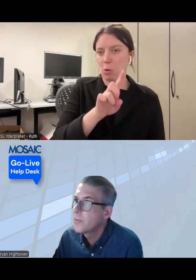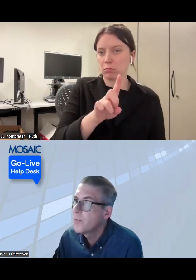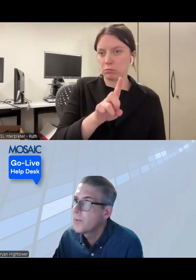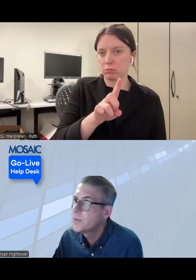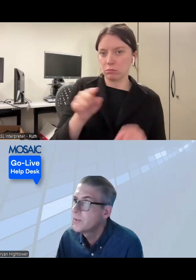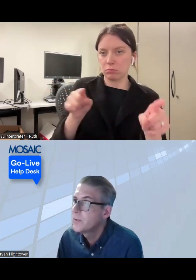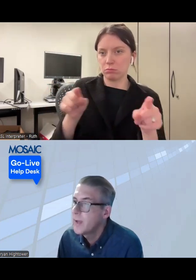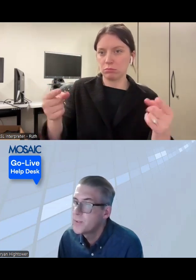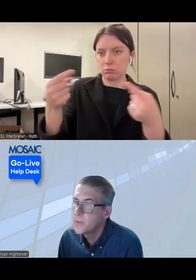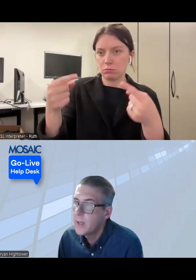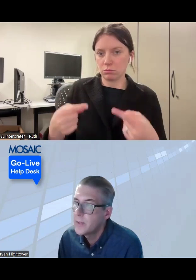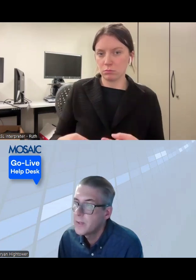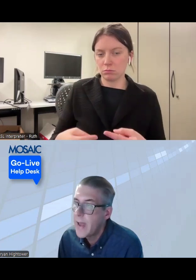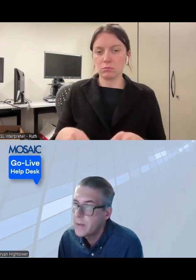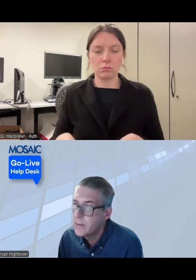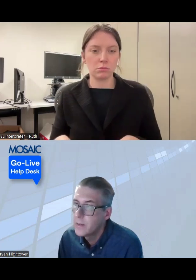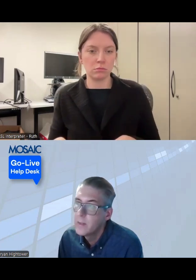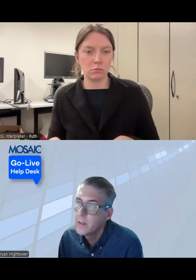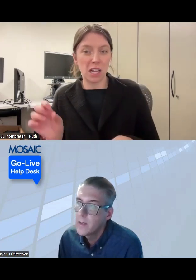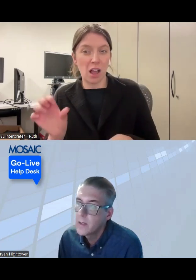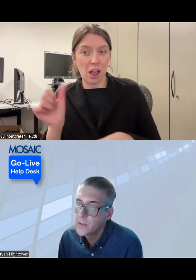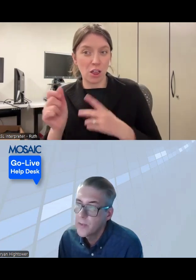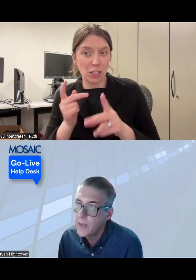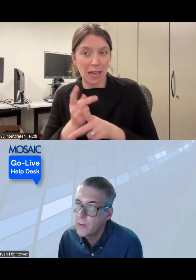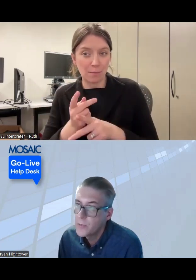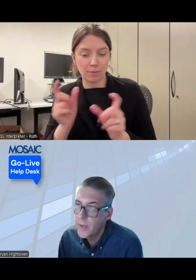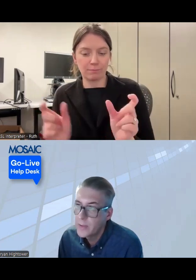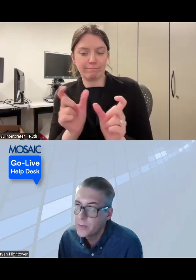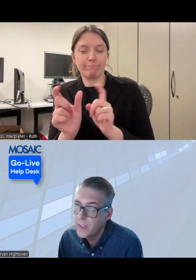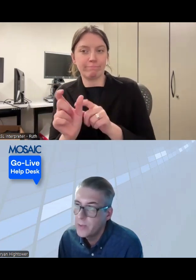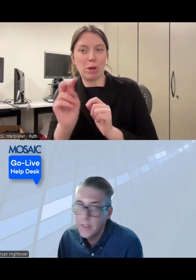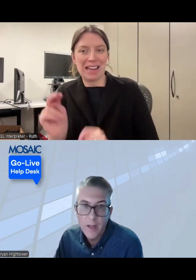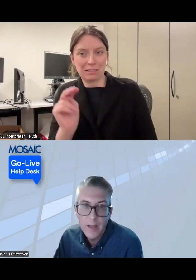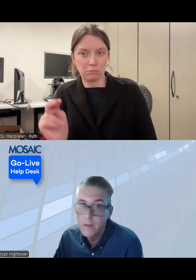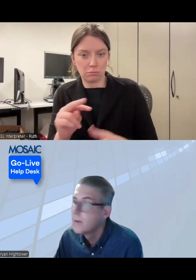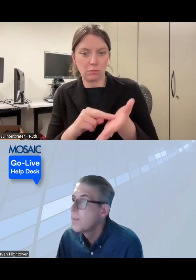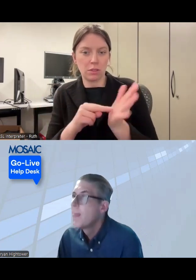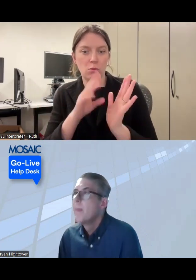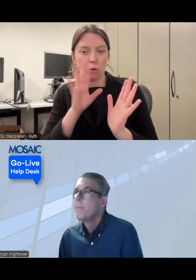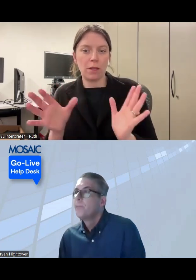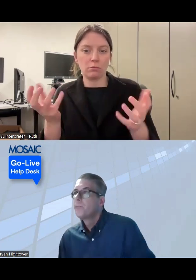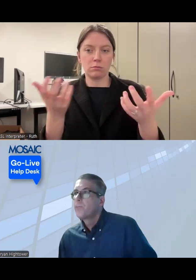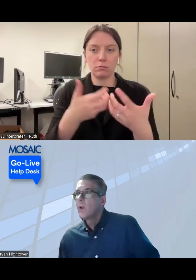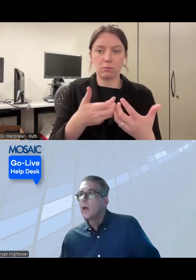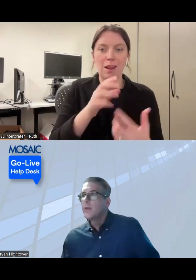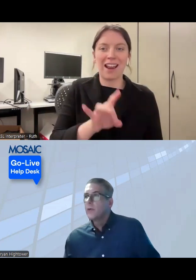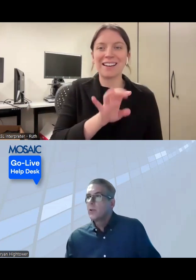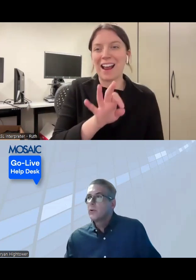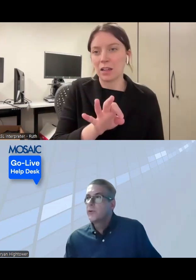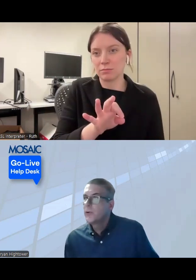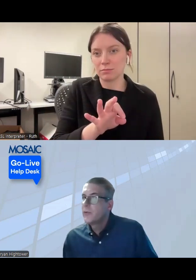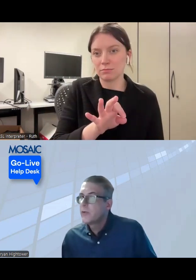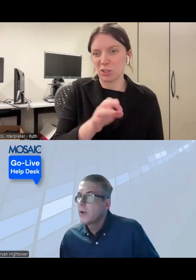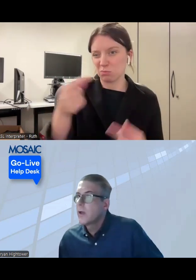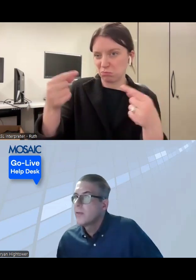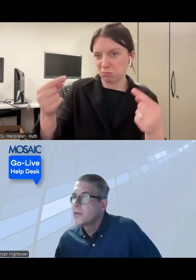other appropriation types end in N, so they correspond to BQ 89. The other clue